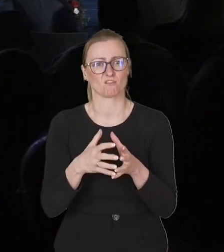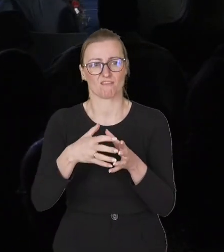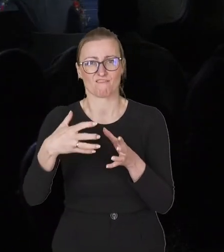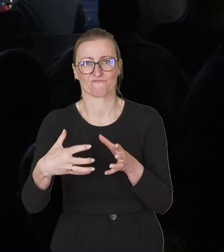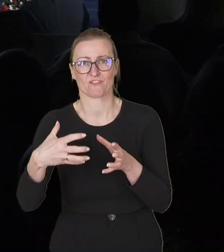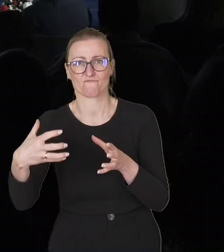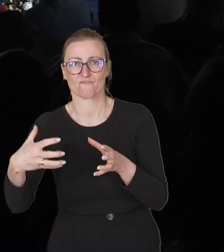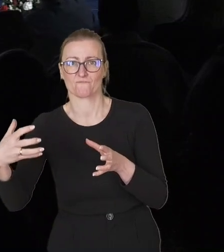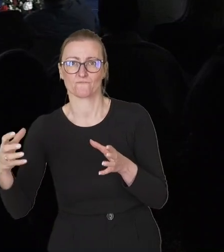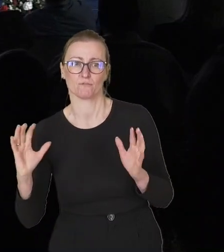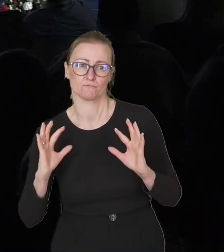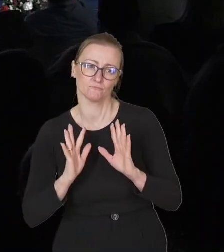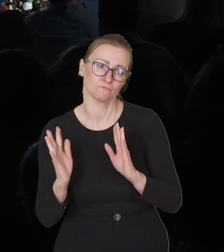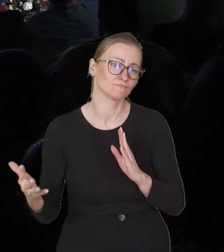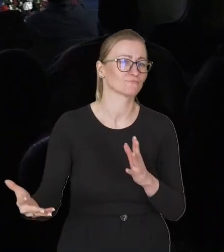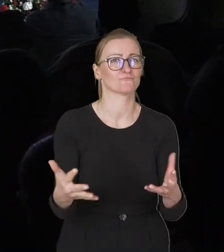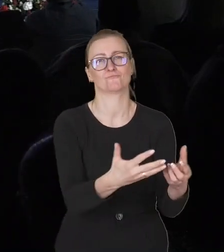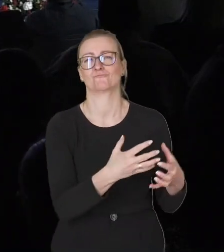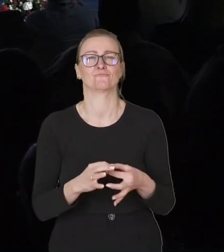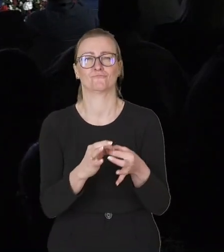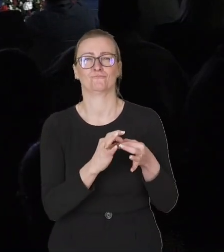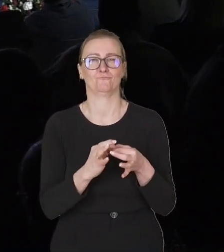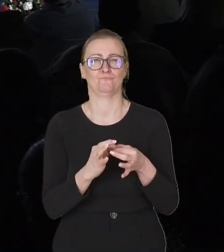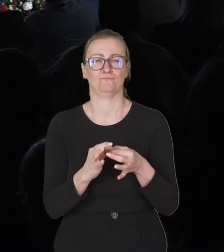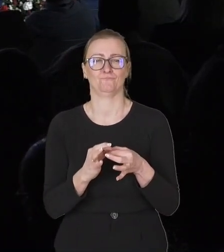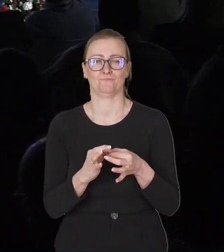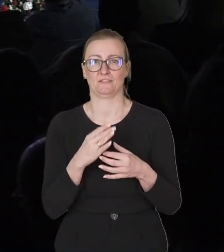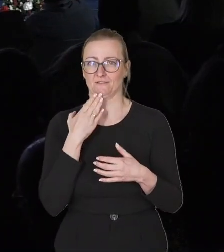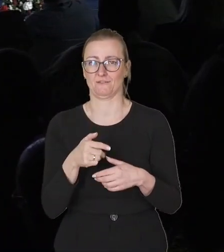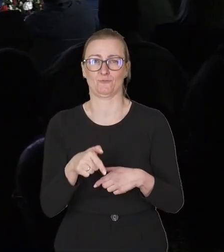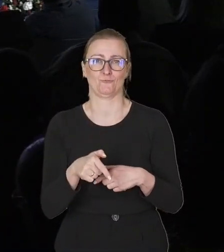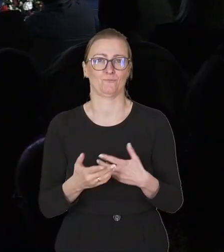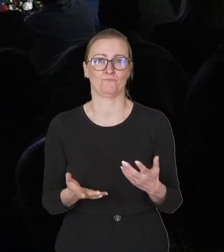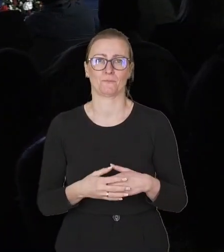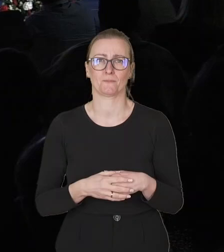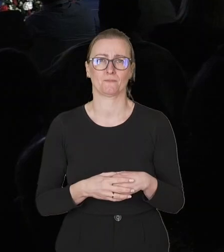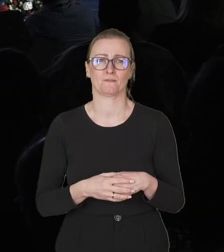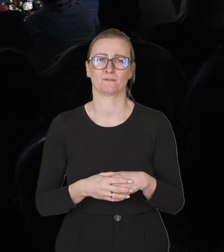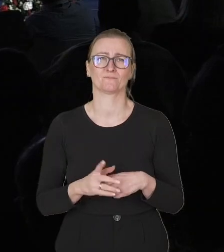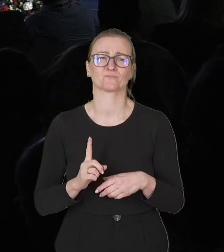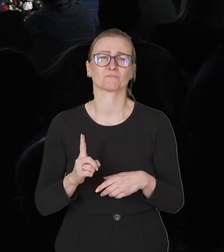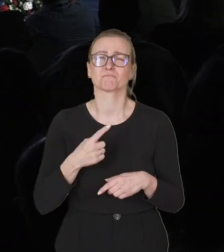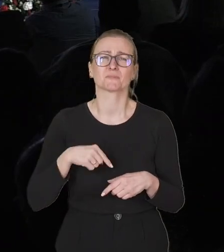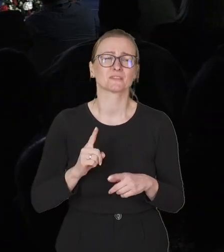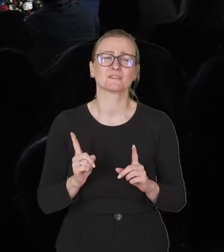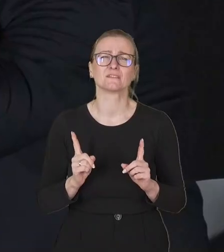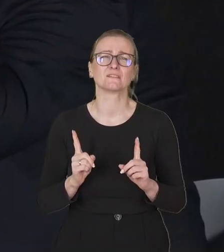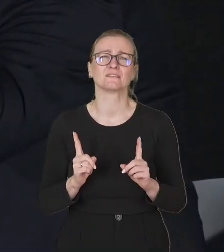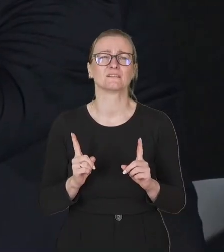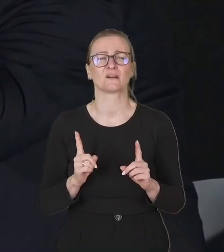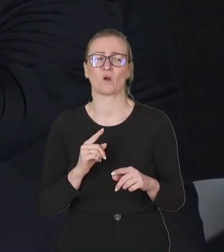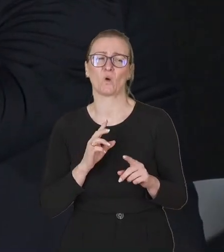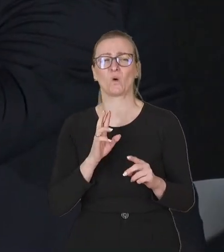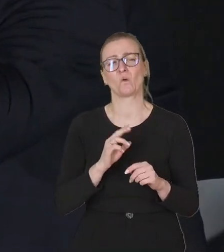a client for a horizontal program like that. We want to be a part of the system. So, 3 words.